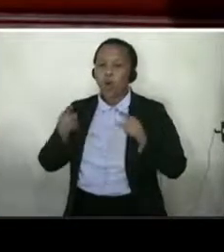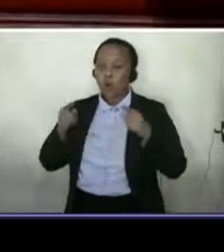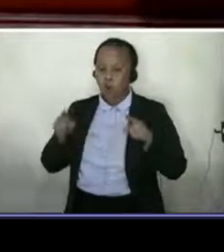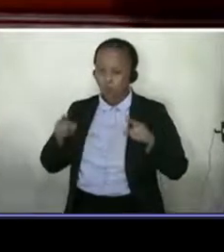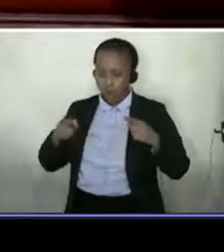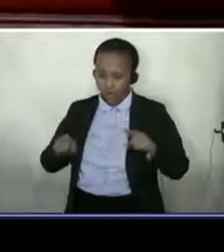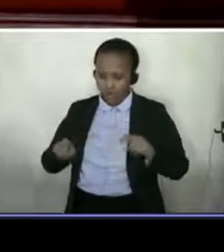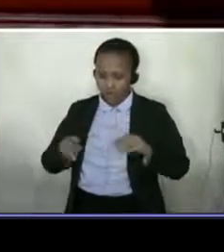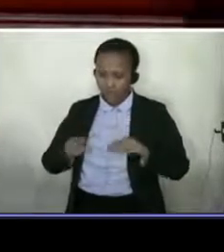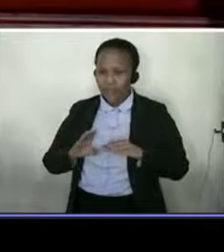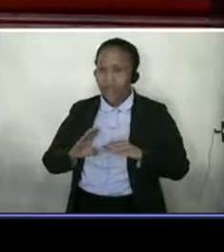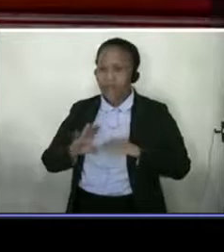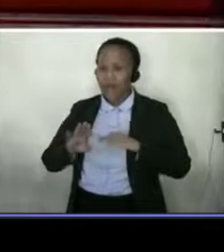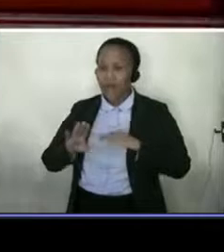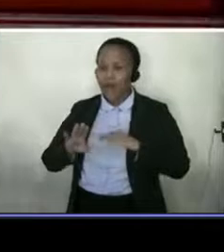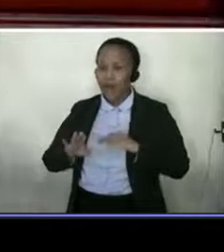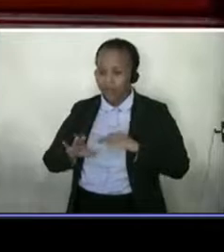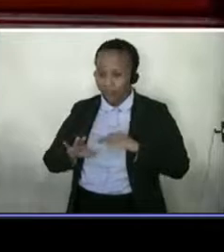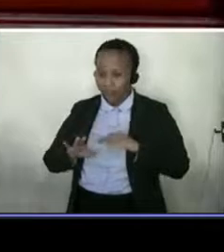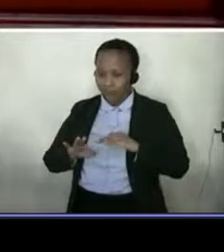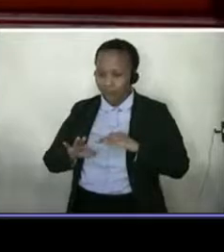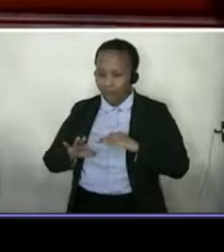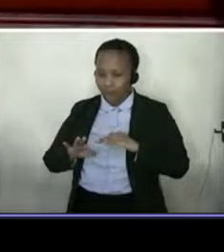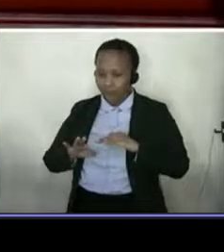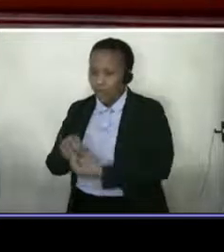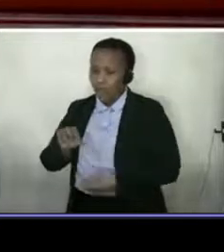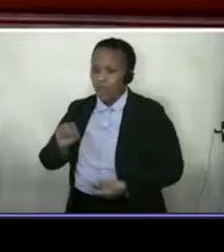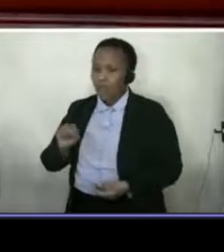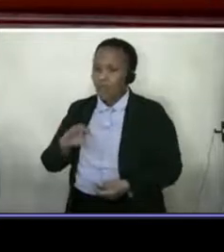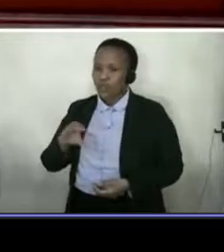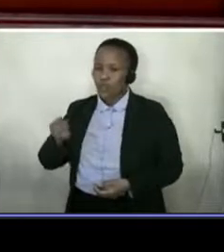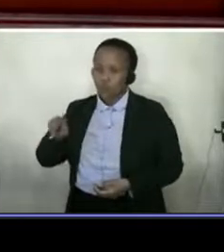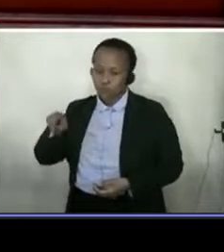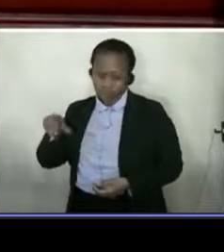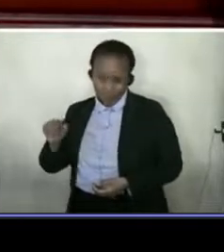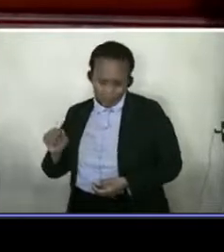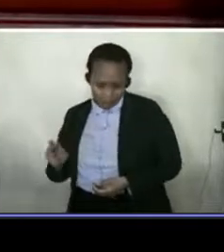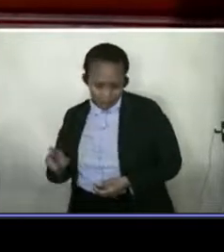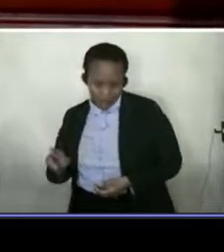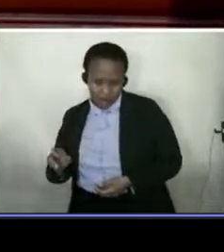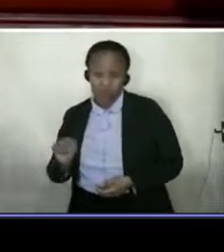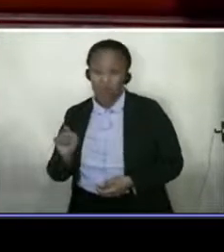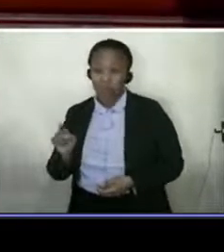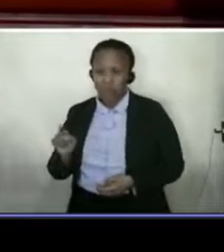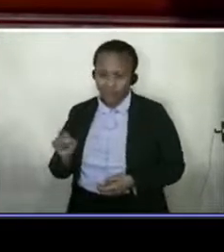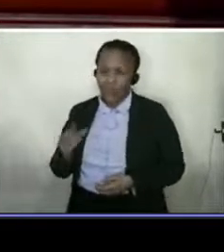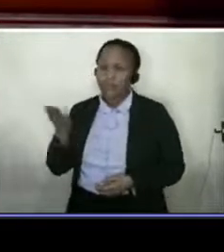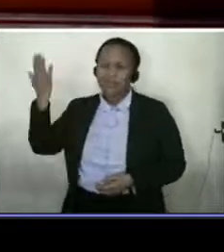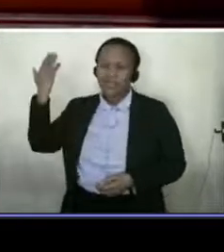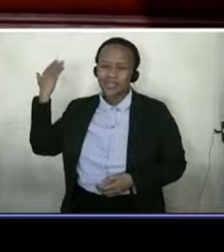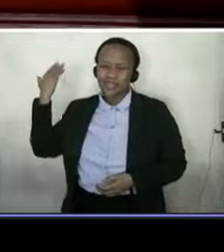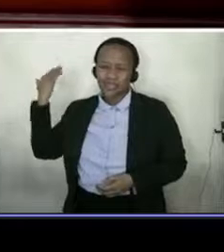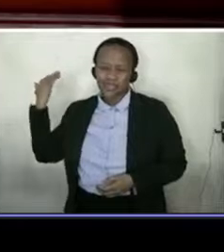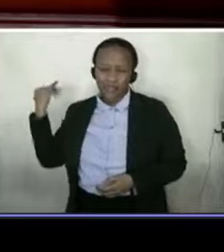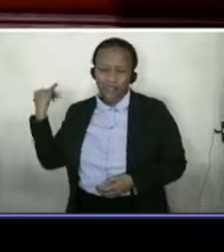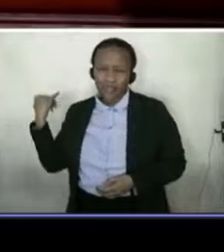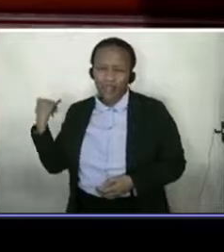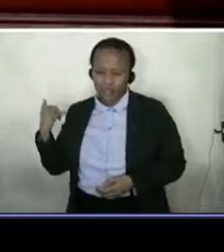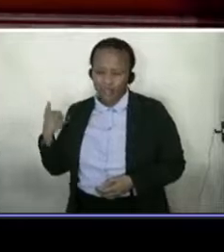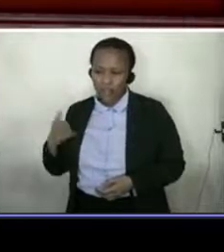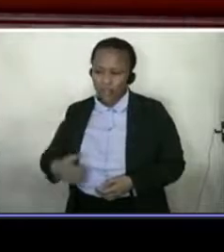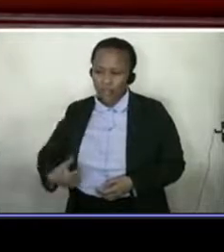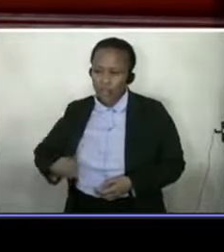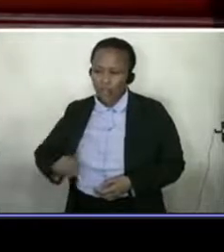Scopa are the prior years, not what the Premier spoke about. Sawusofuna sinibuyisele eklasini lesingisi